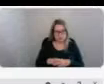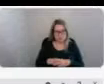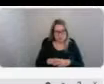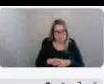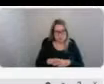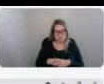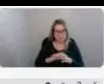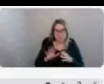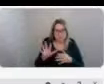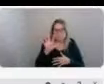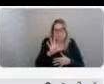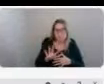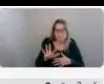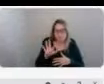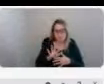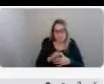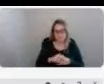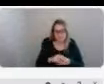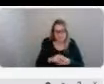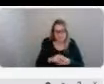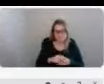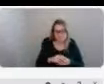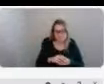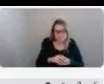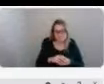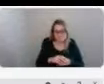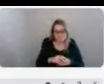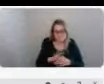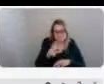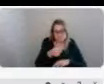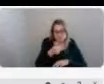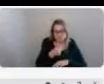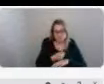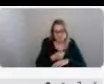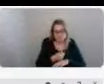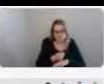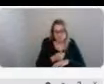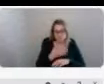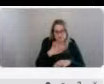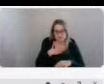these areas are also as outlined by my other